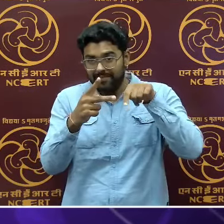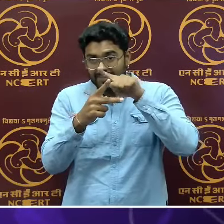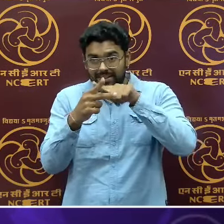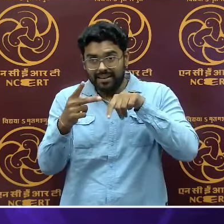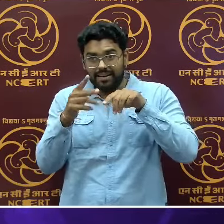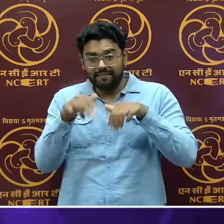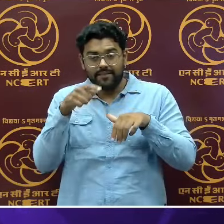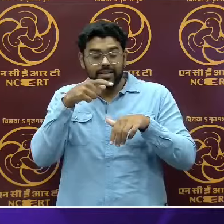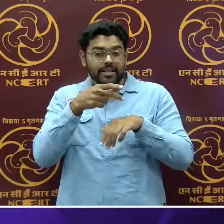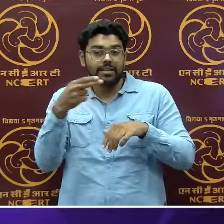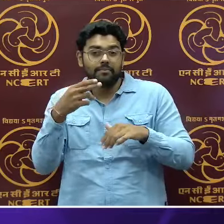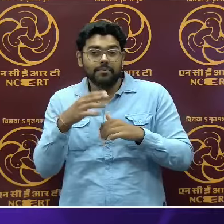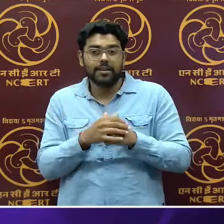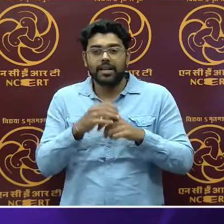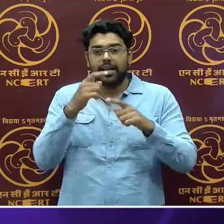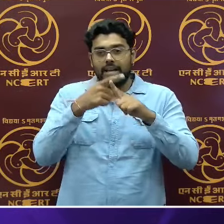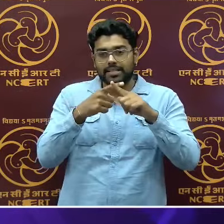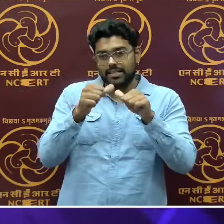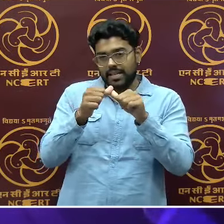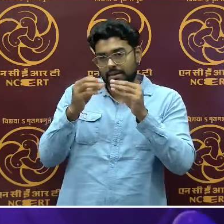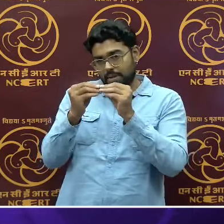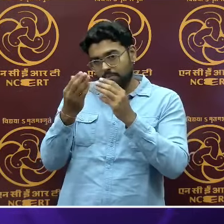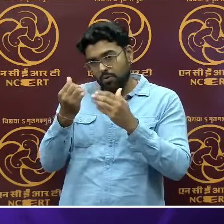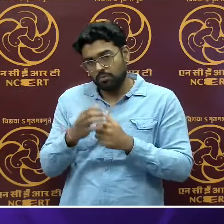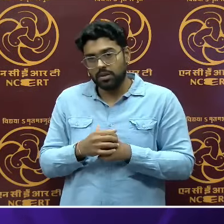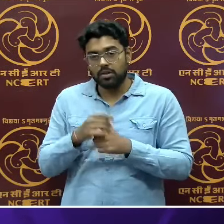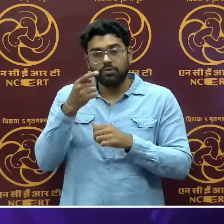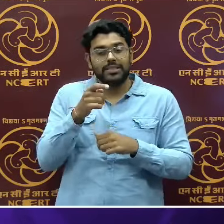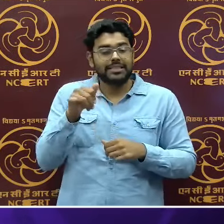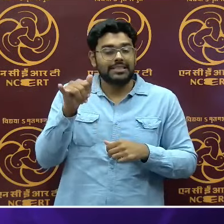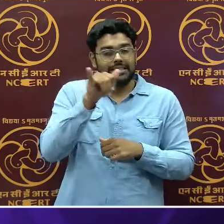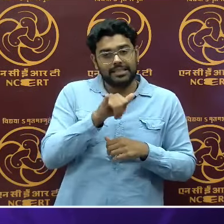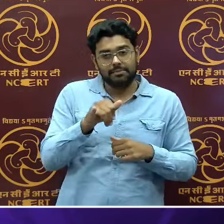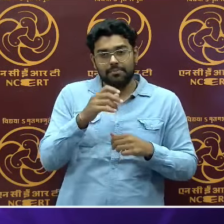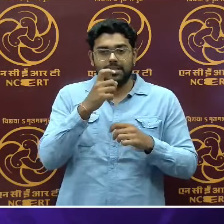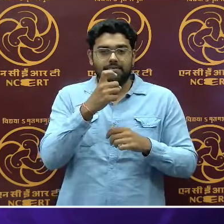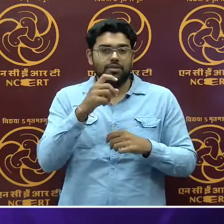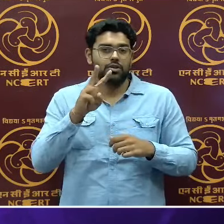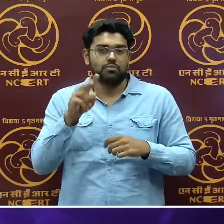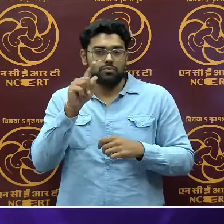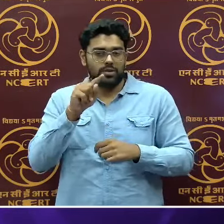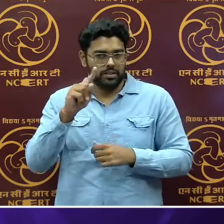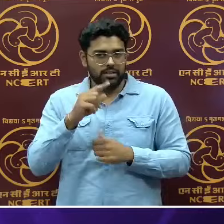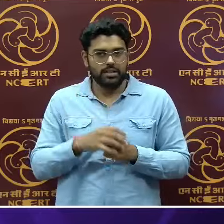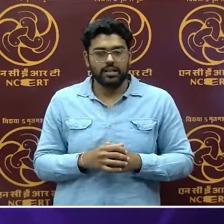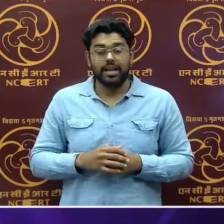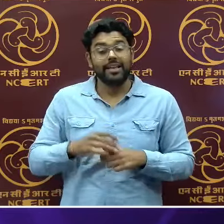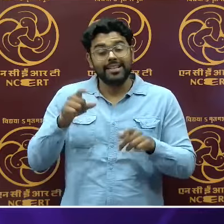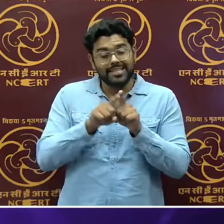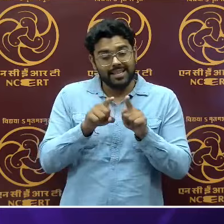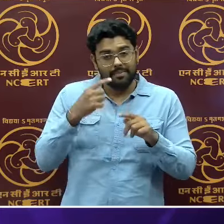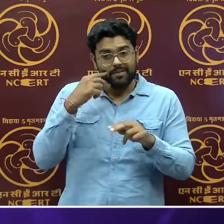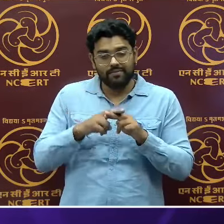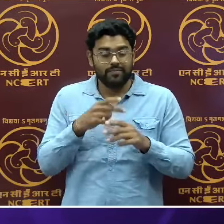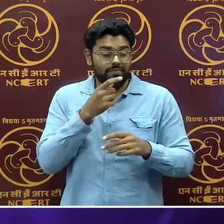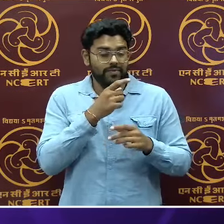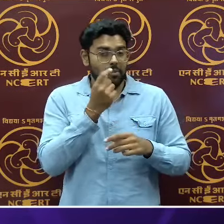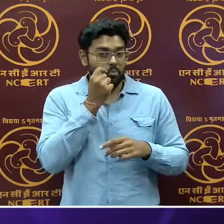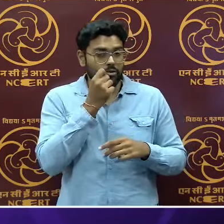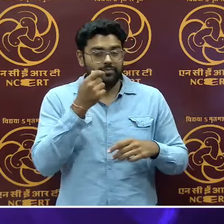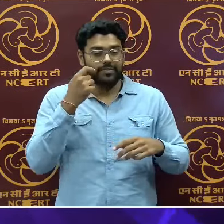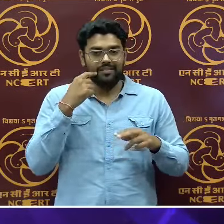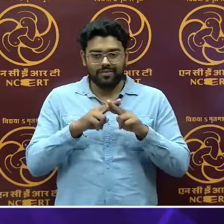this angle as XAB and its measure will be equal to 72 degrees. Likewise, Neve, I can take